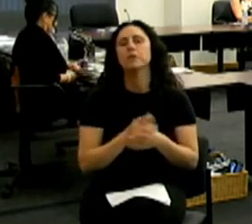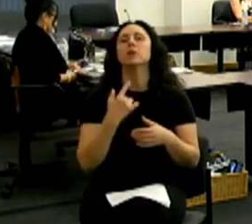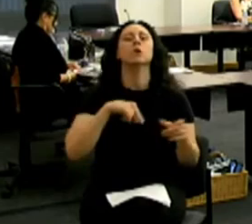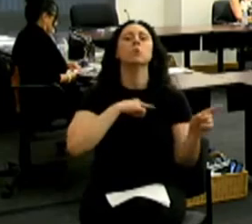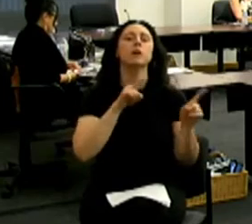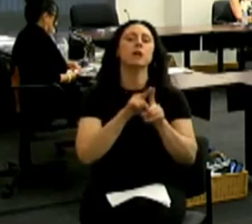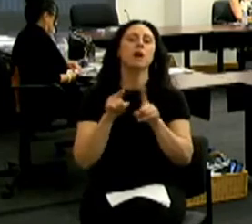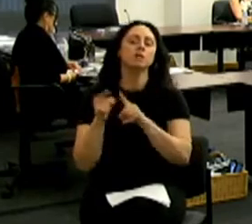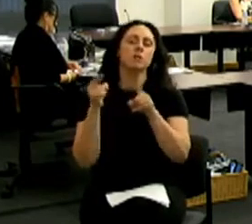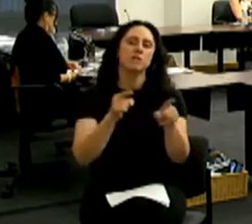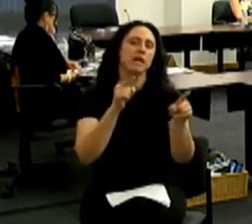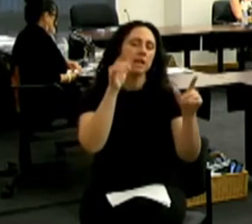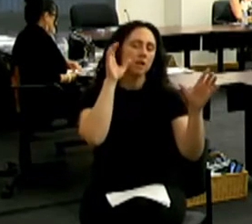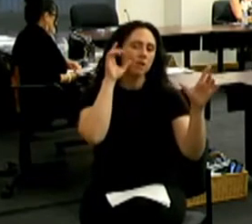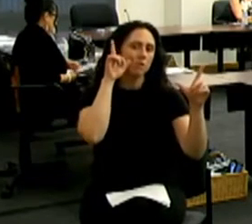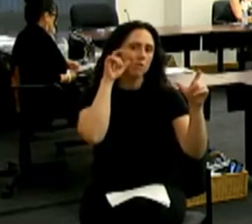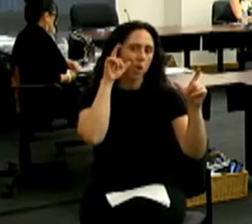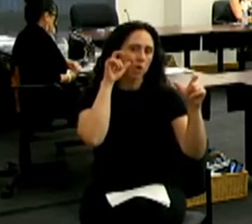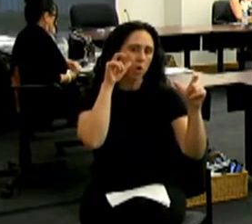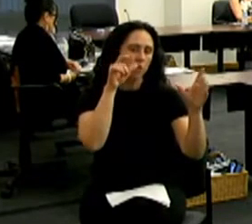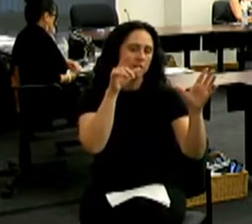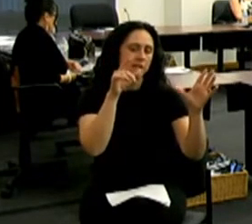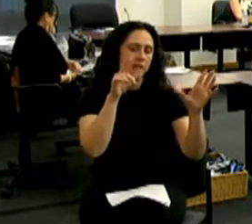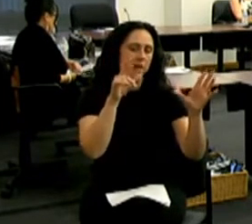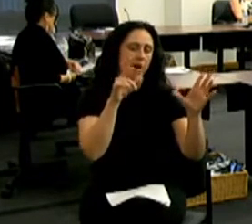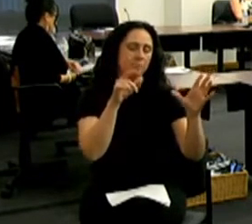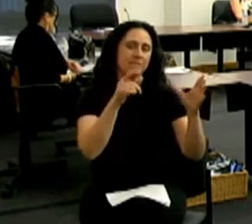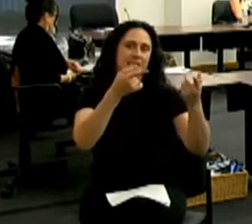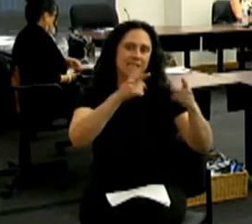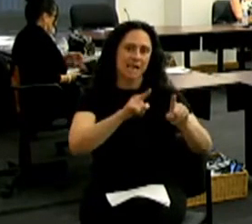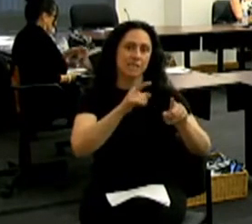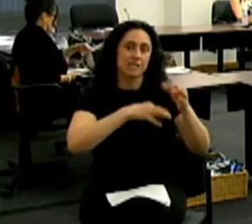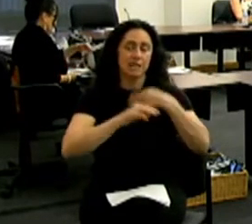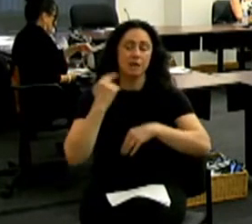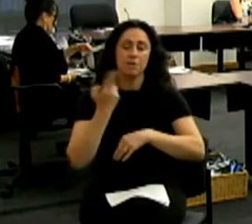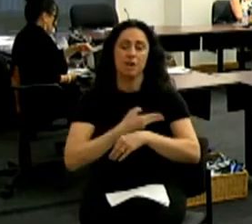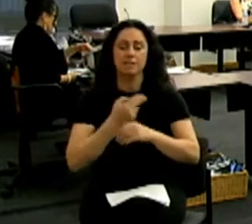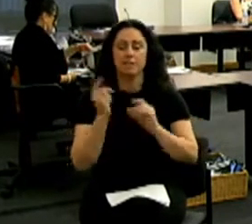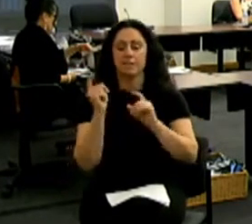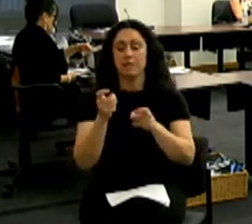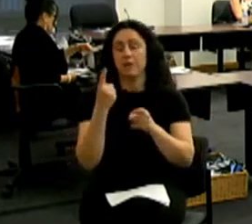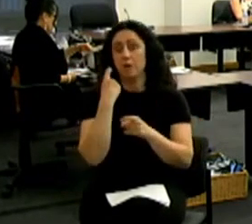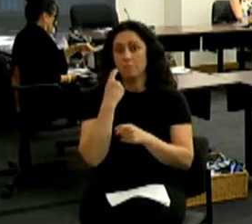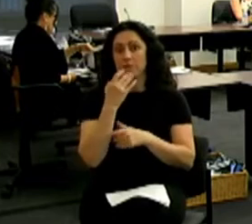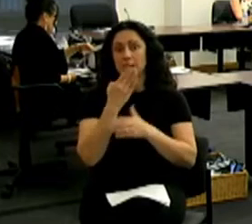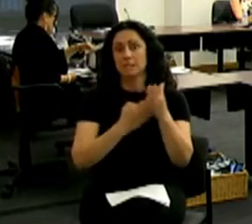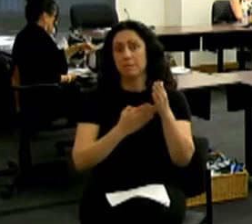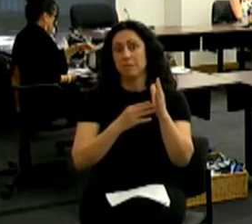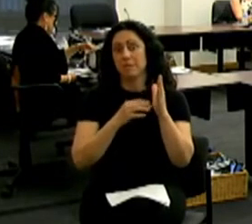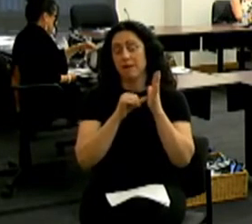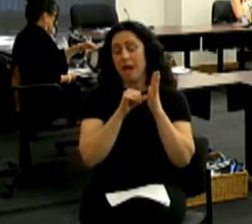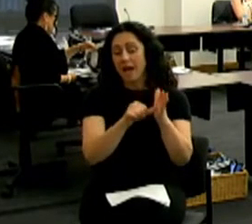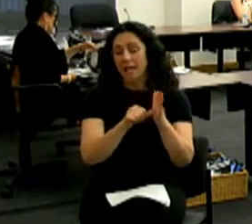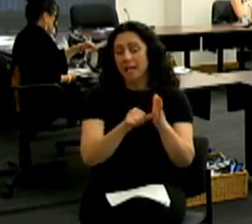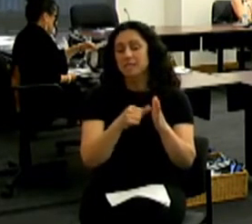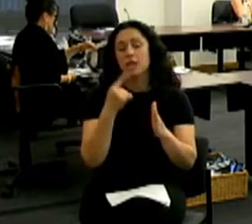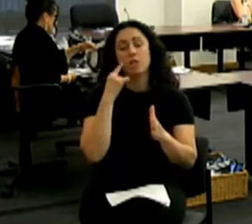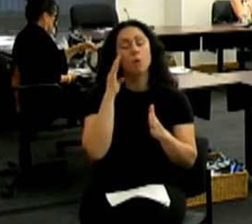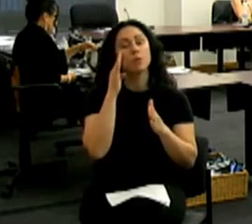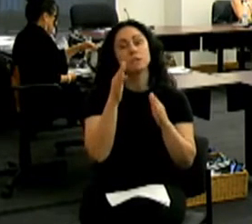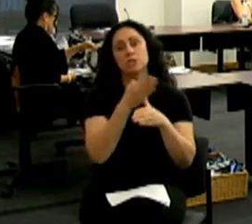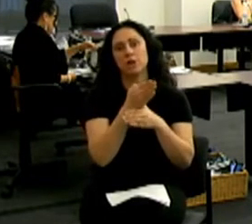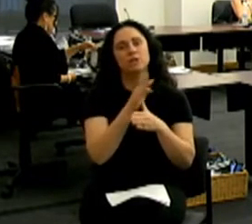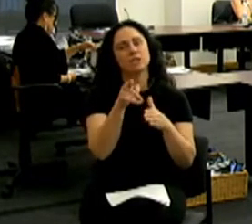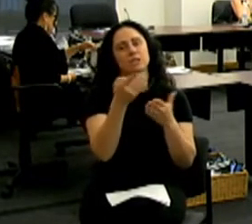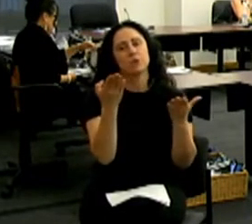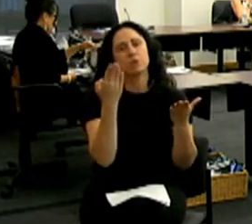also attended several sessions, and rather than every one of us giving our little update tonight, some of the highlights I thought I'd share with you. And just so you